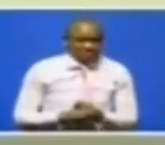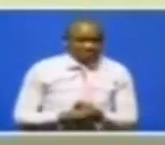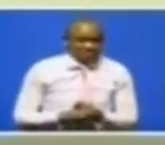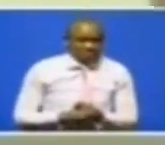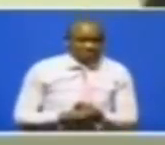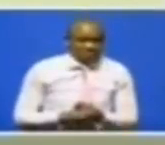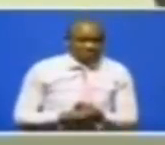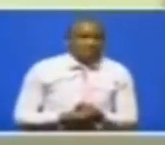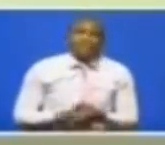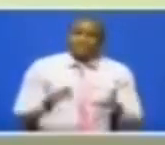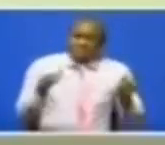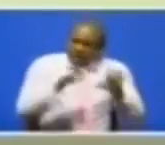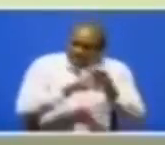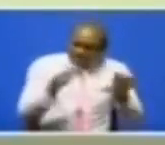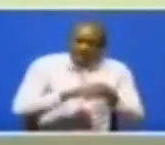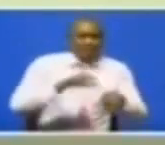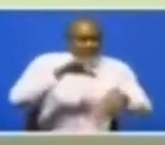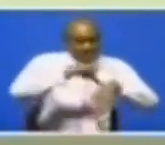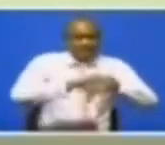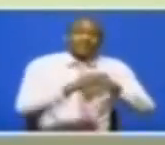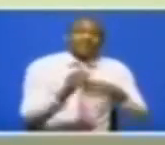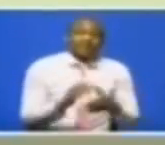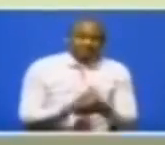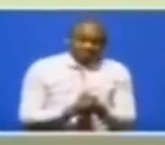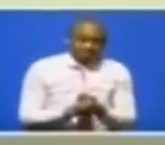a member of NASA.